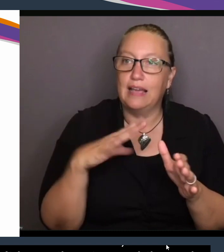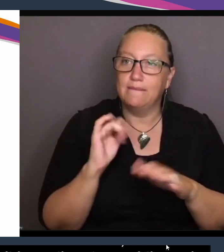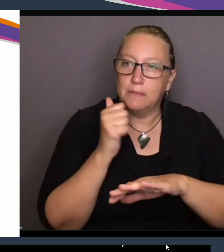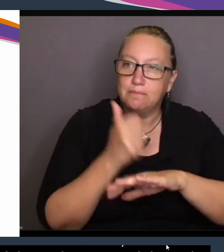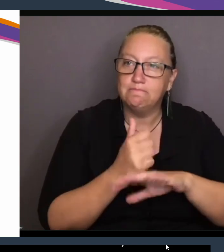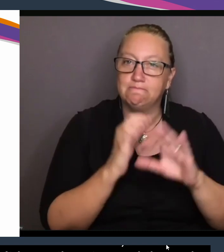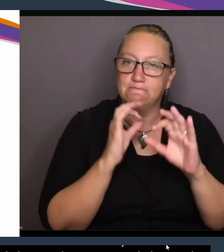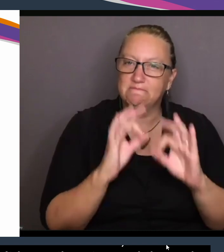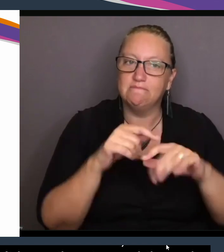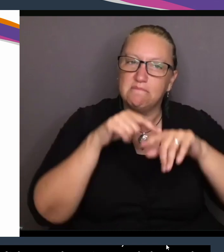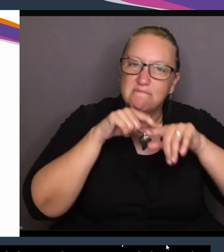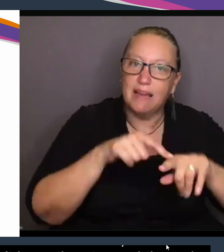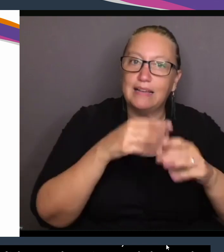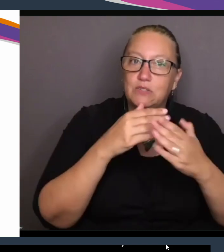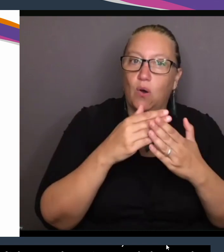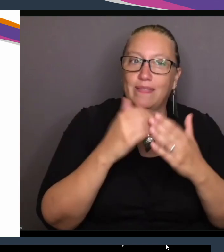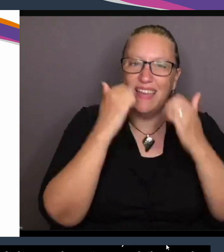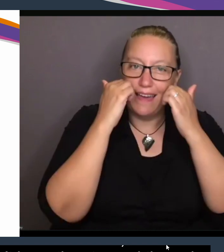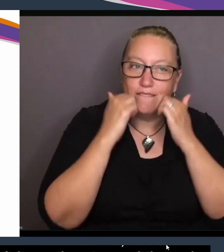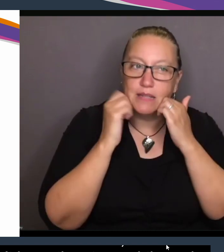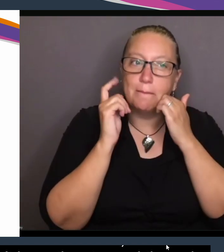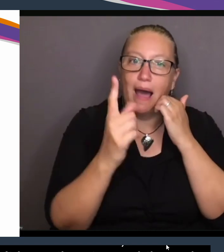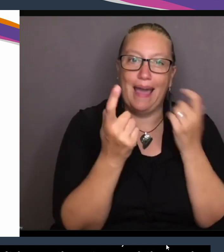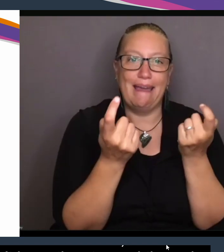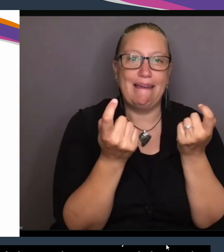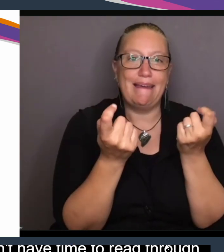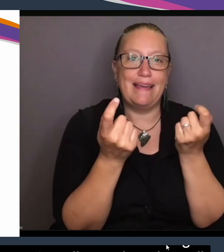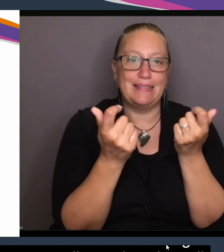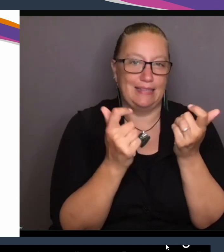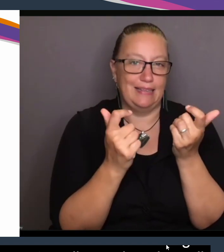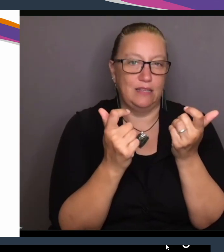in easy-to-use formats? And that's really critical to what we do.